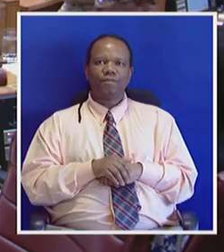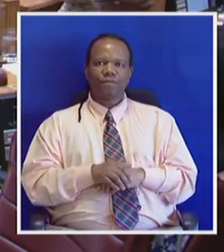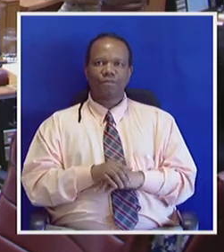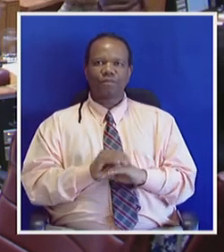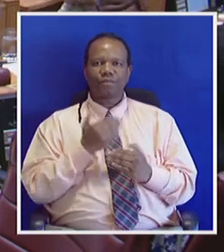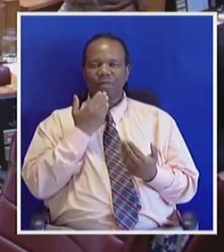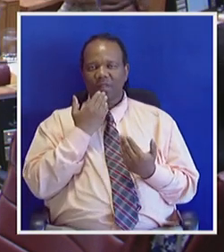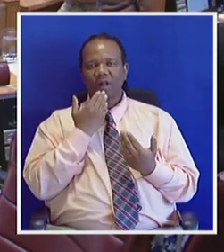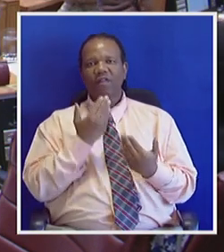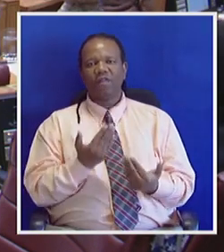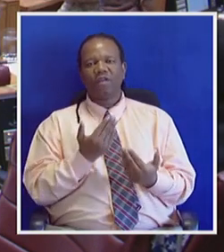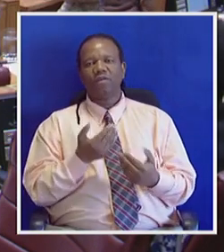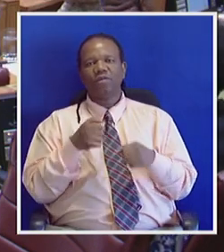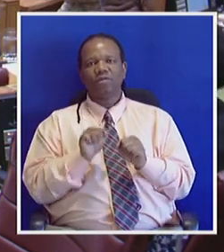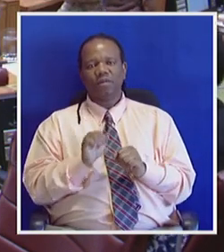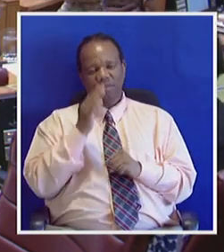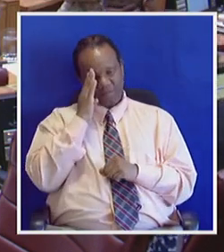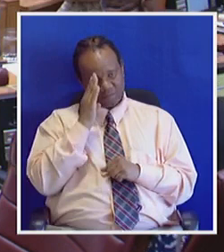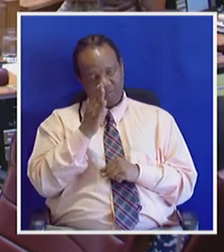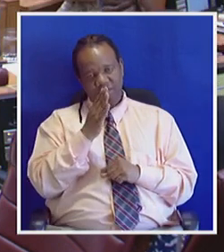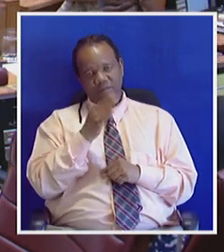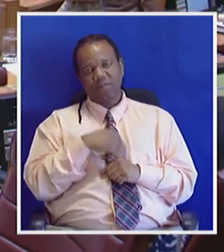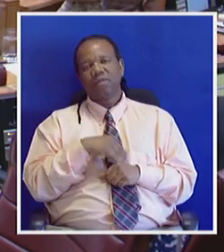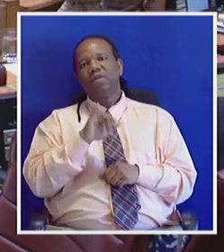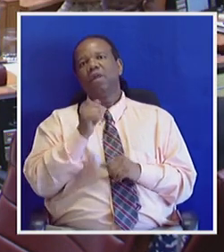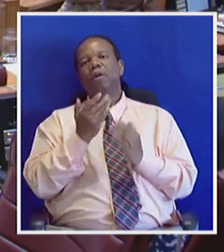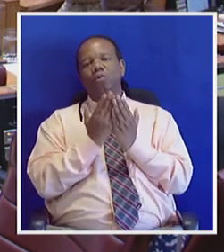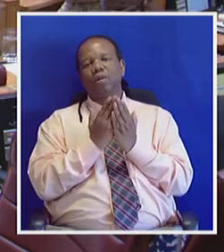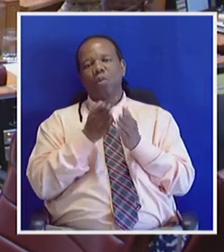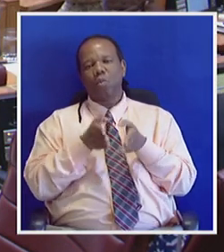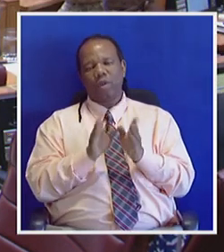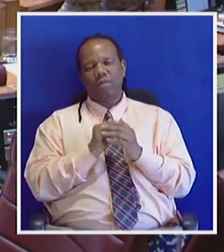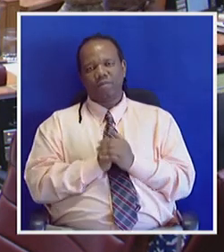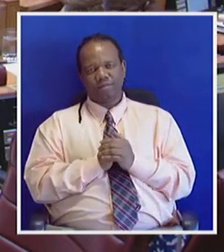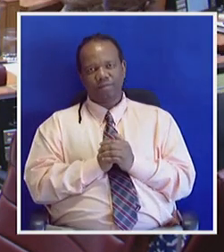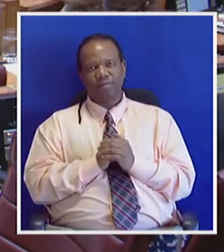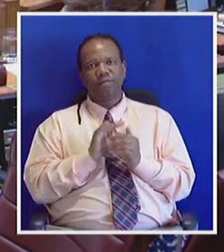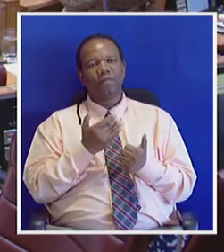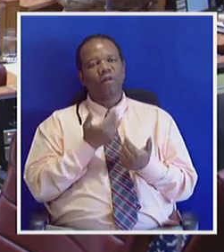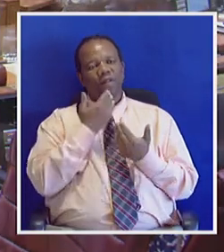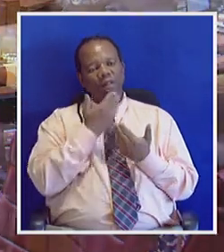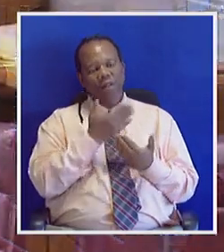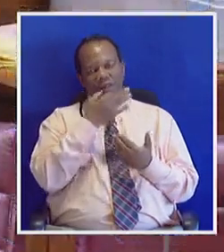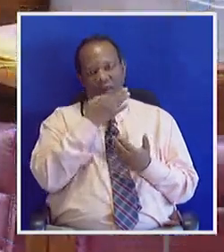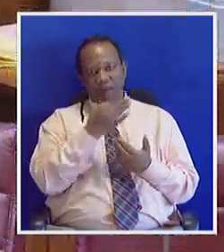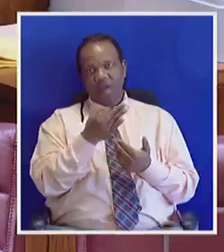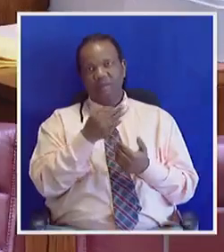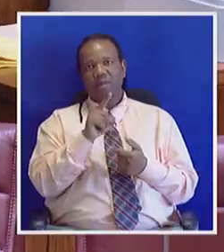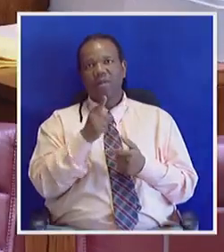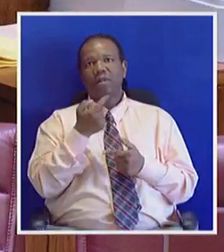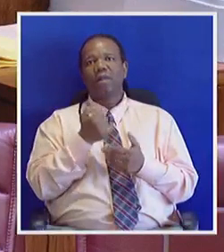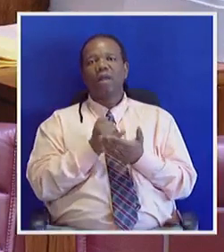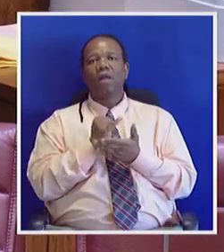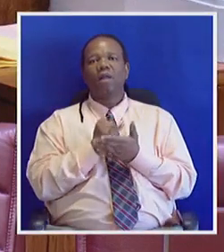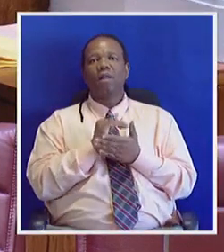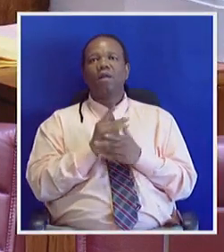Thank you very much, Chairperson. I greet you all with Assalamu Alaikum. Chairperson, thank you very much also for your kind sentiments expressed earlier. Allow